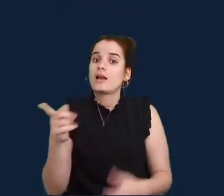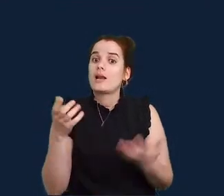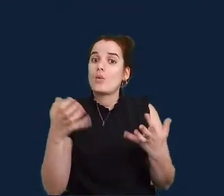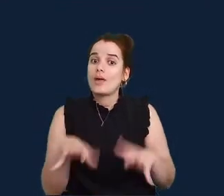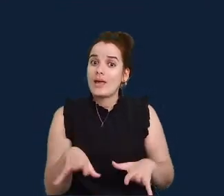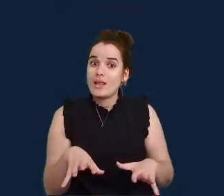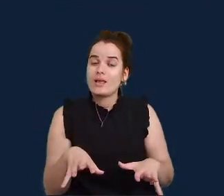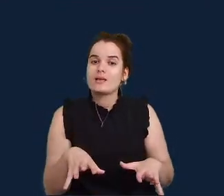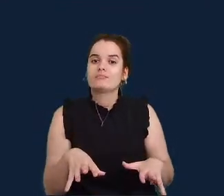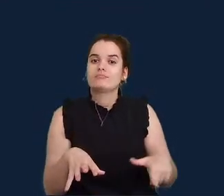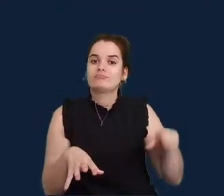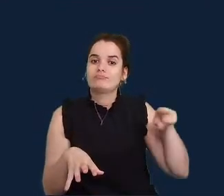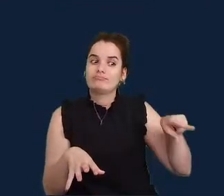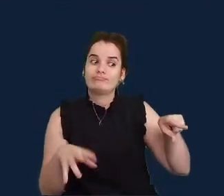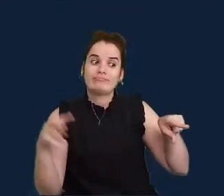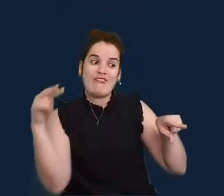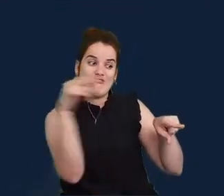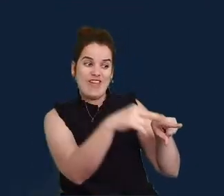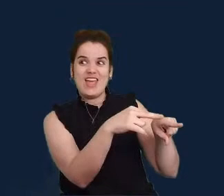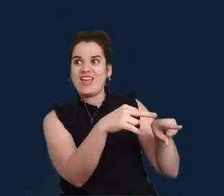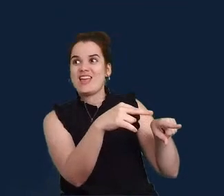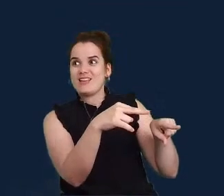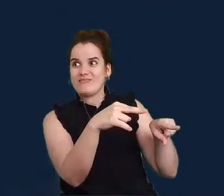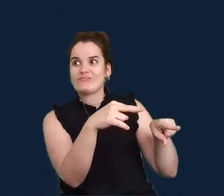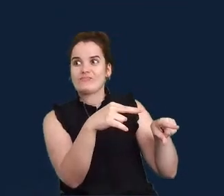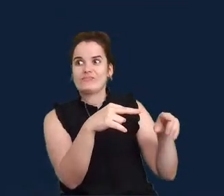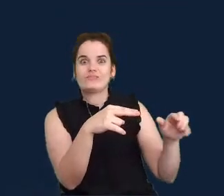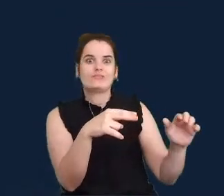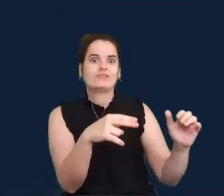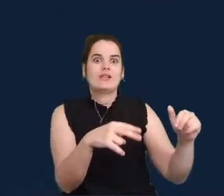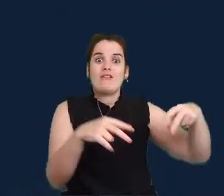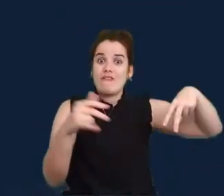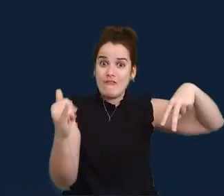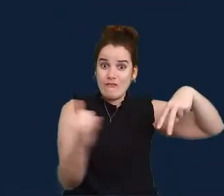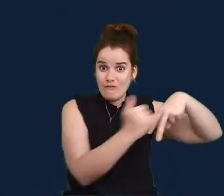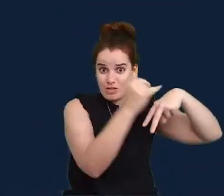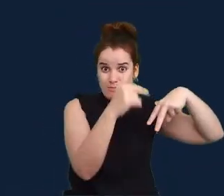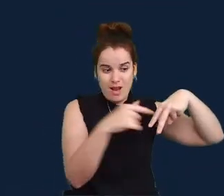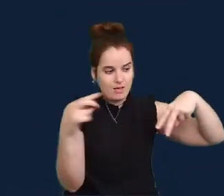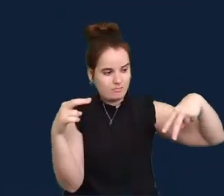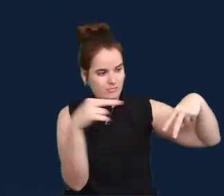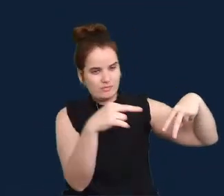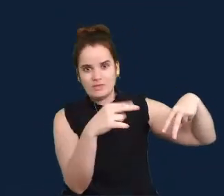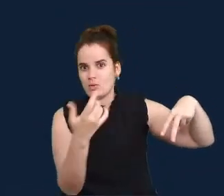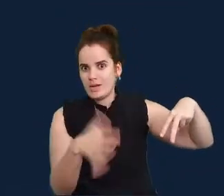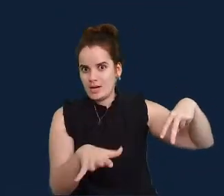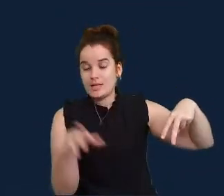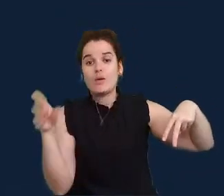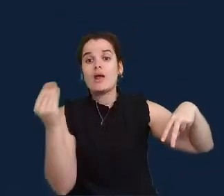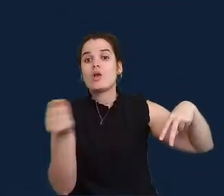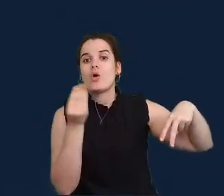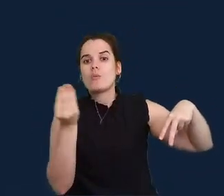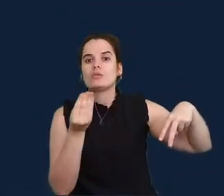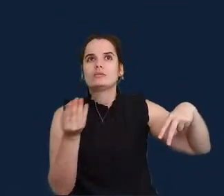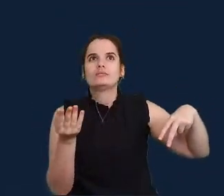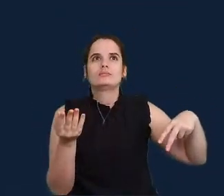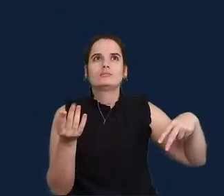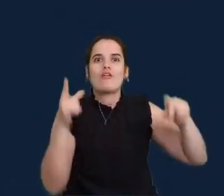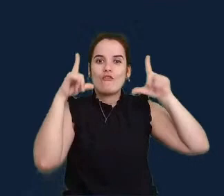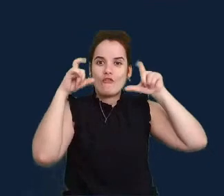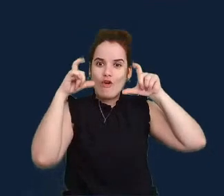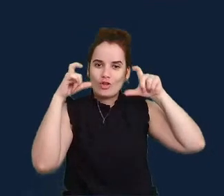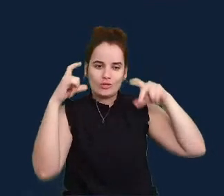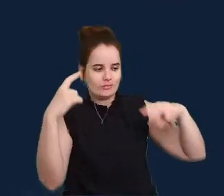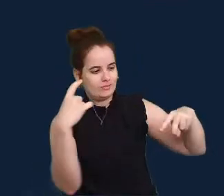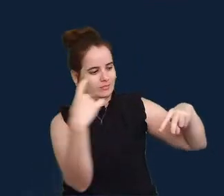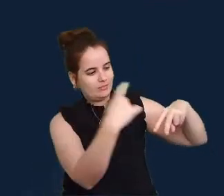your experience using a snapshot filter, and you can pick the filter that you want to use. And I found it a beautiful way to actually